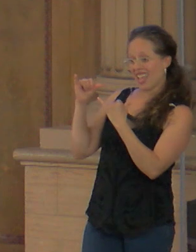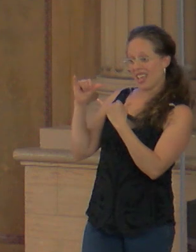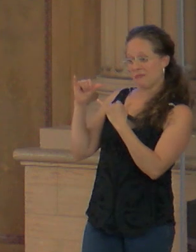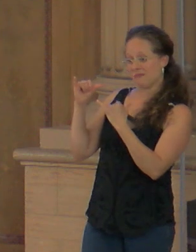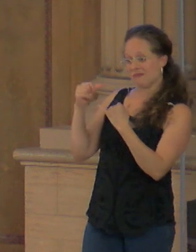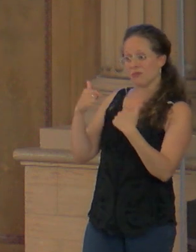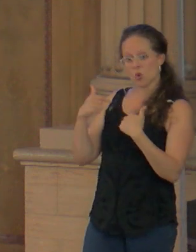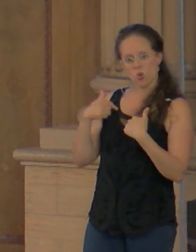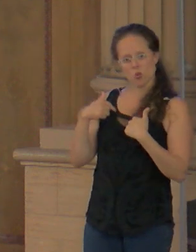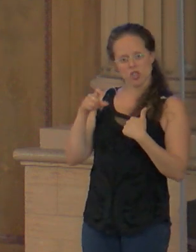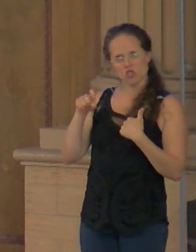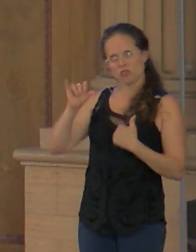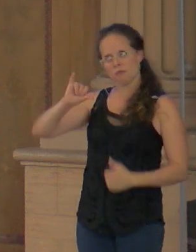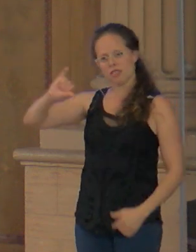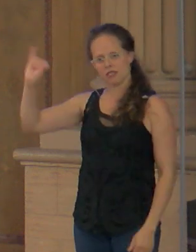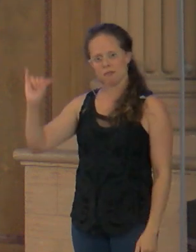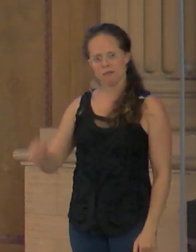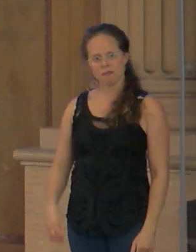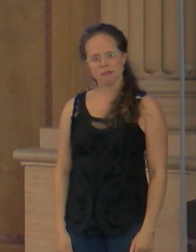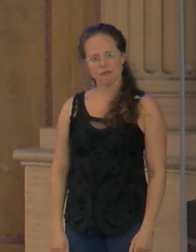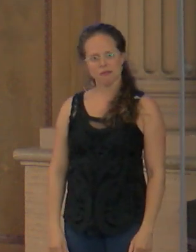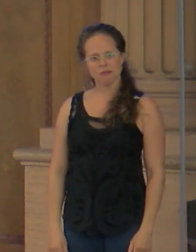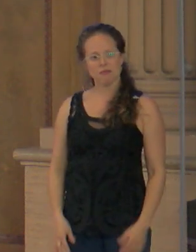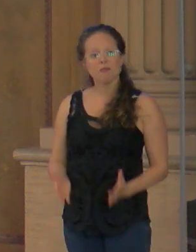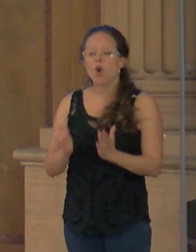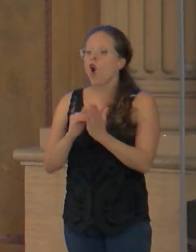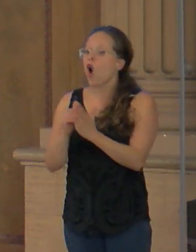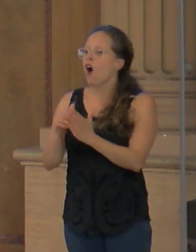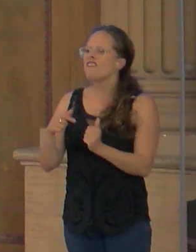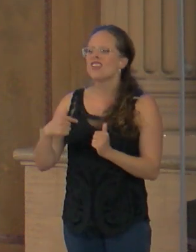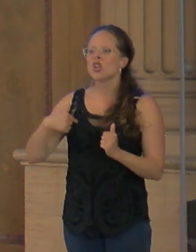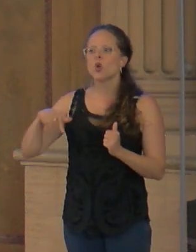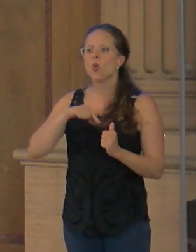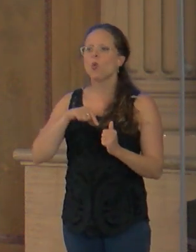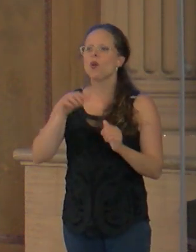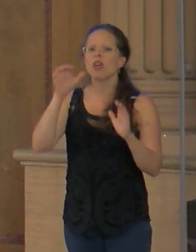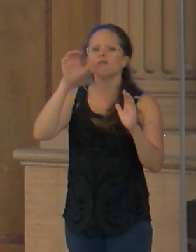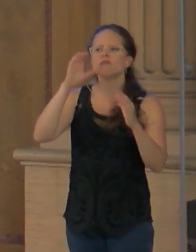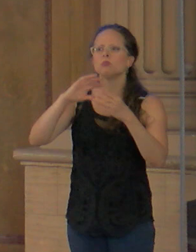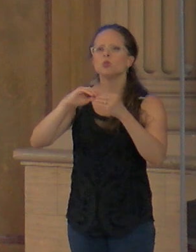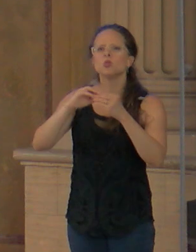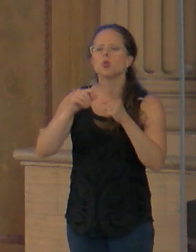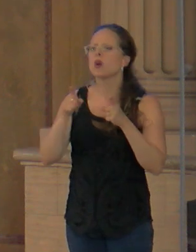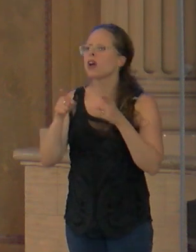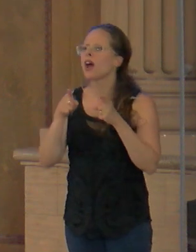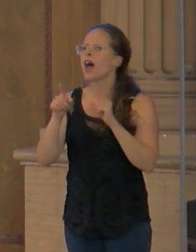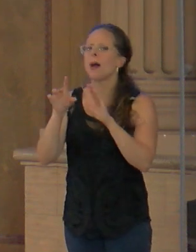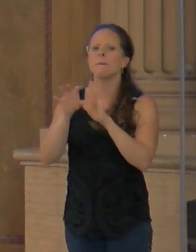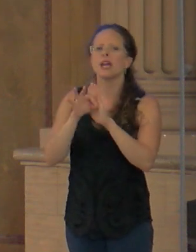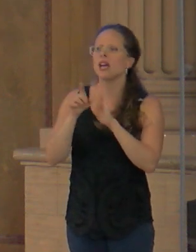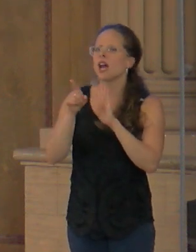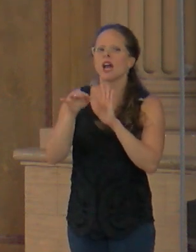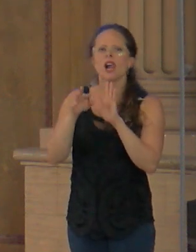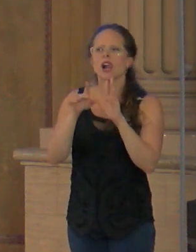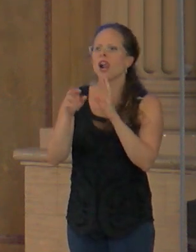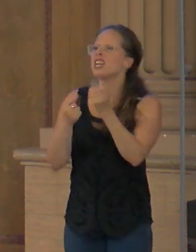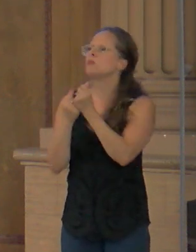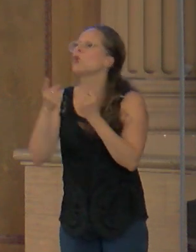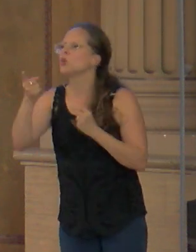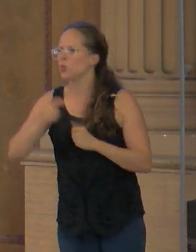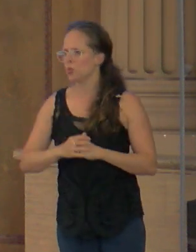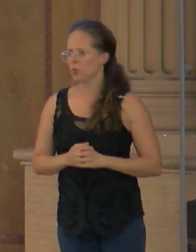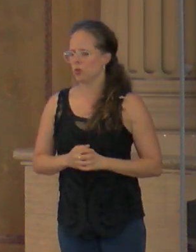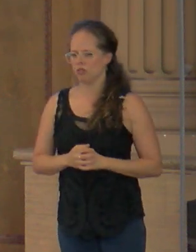we get involved in the middle of a dispute and we choose the side of the people we like. We side with the people that we agree with on some other